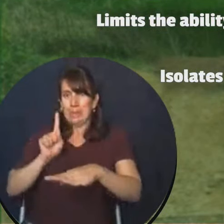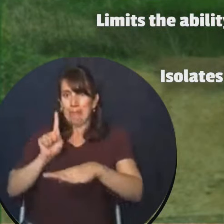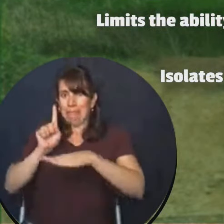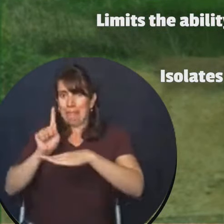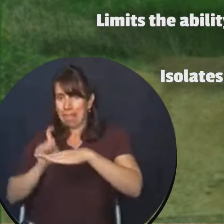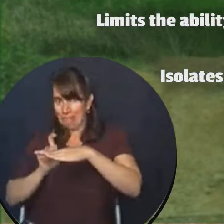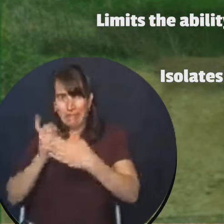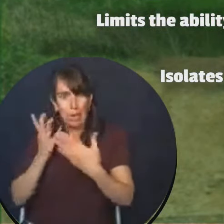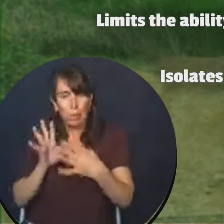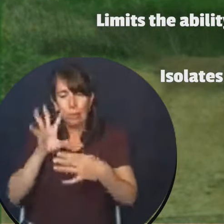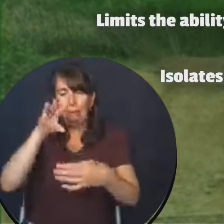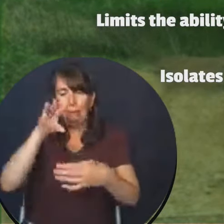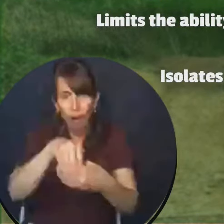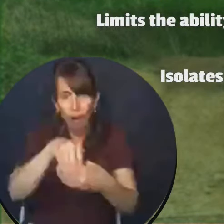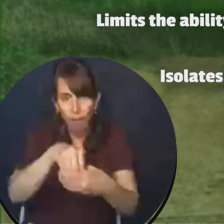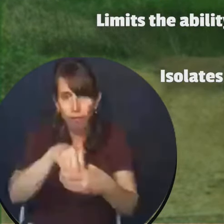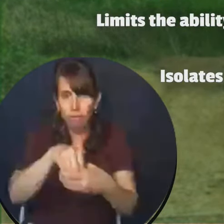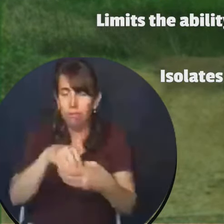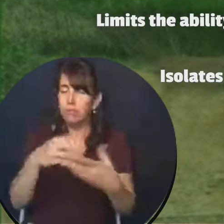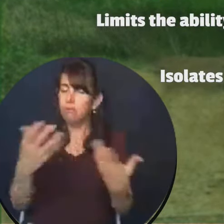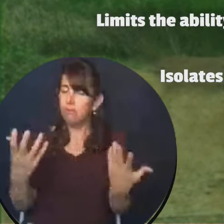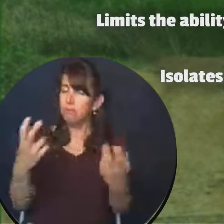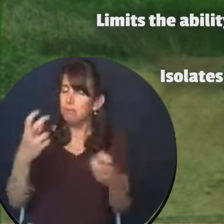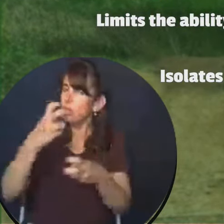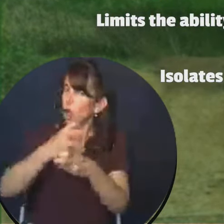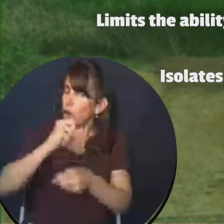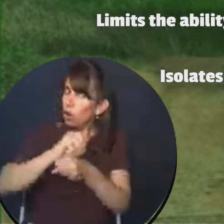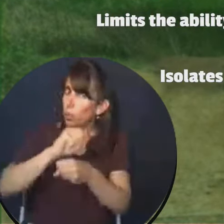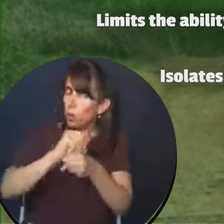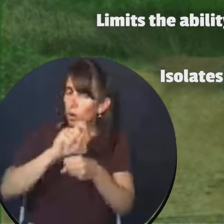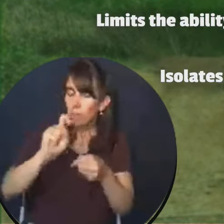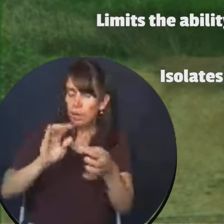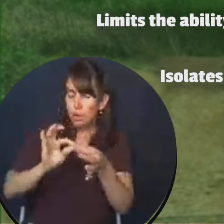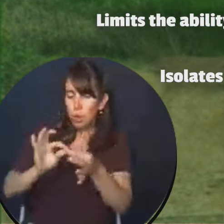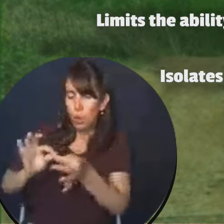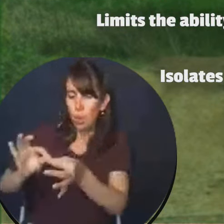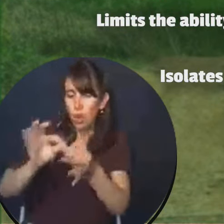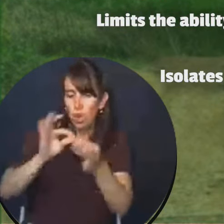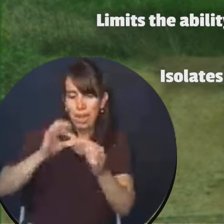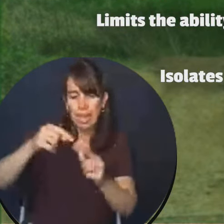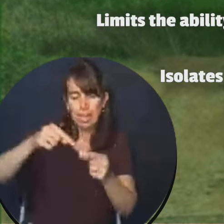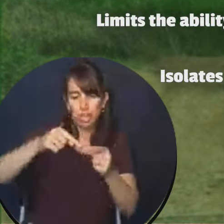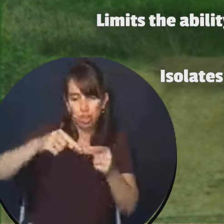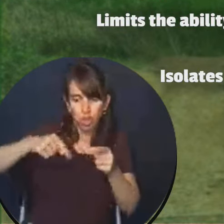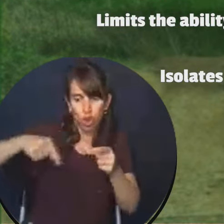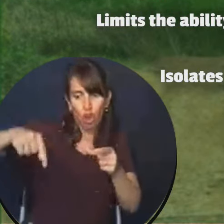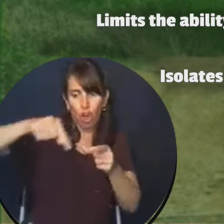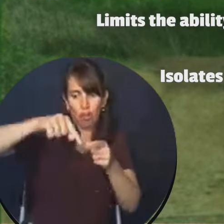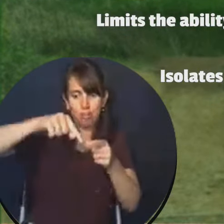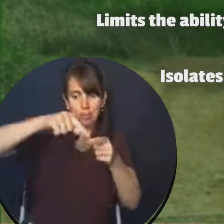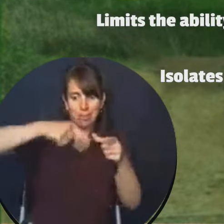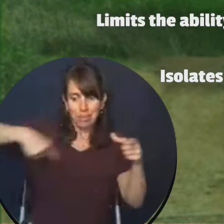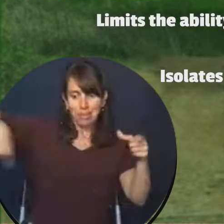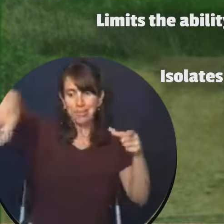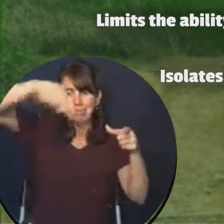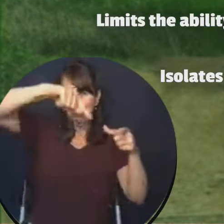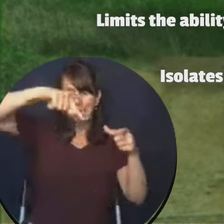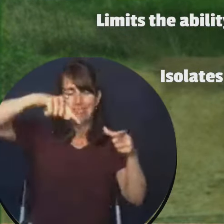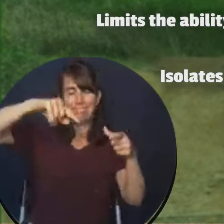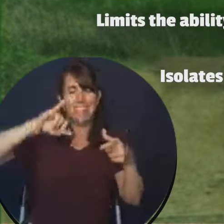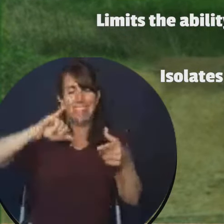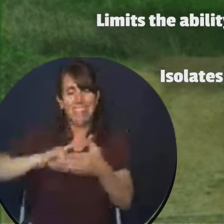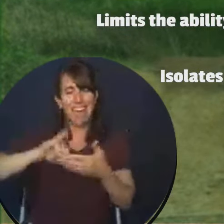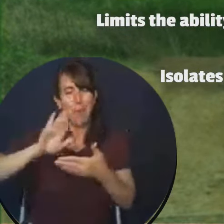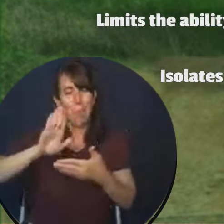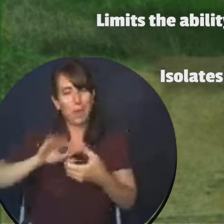know, coordinating circles of support around individuals and around organizations. It's not just the people who